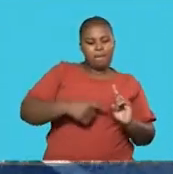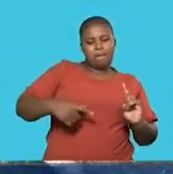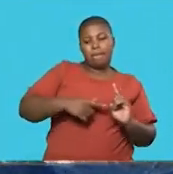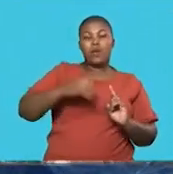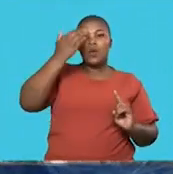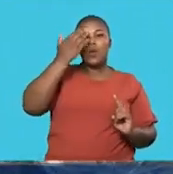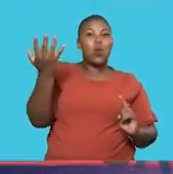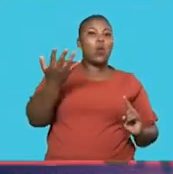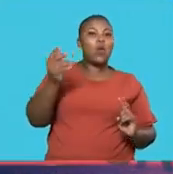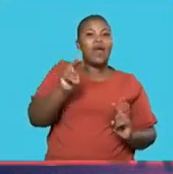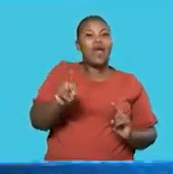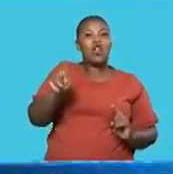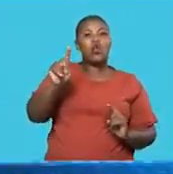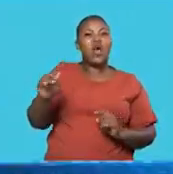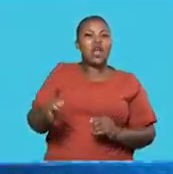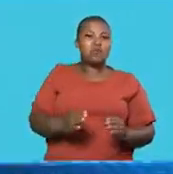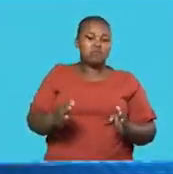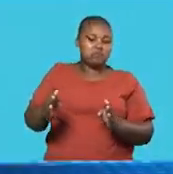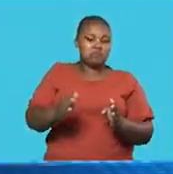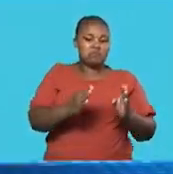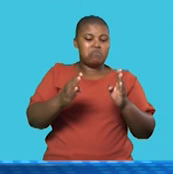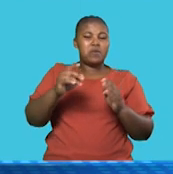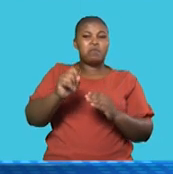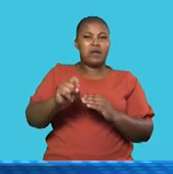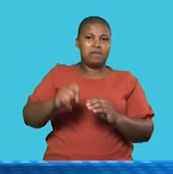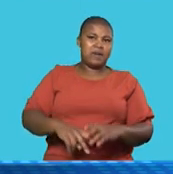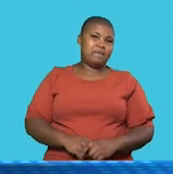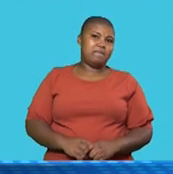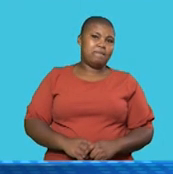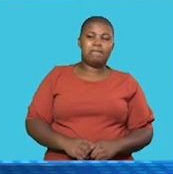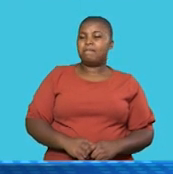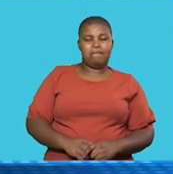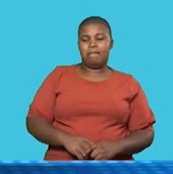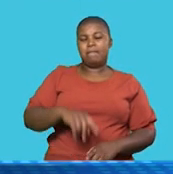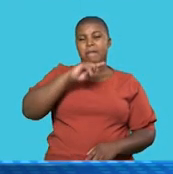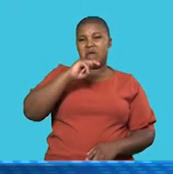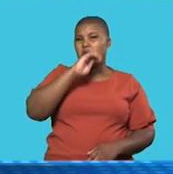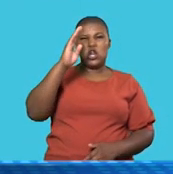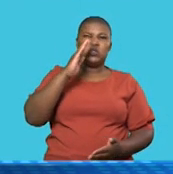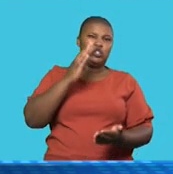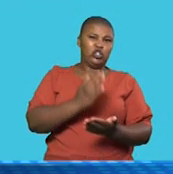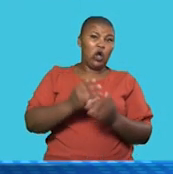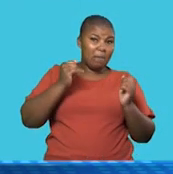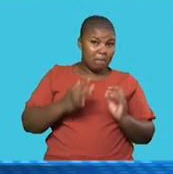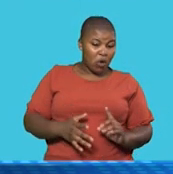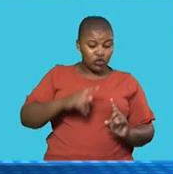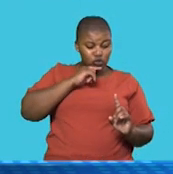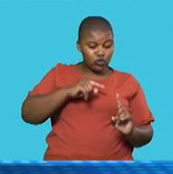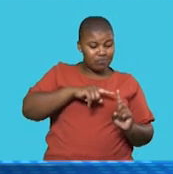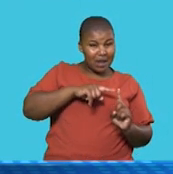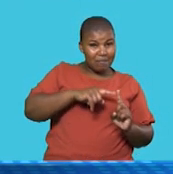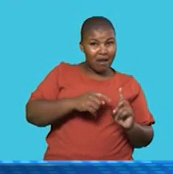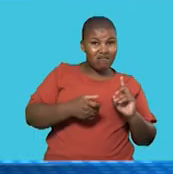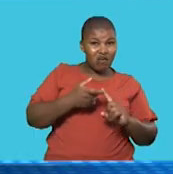the N1 bridge. We're not certain whether the body is that of the two young persons that